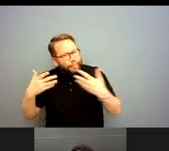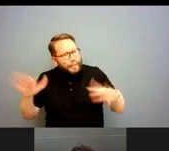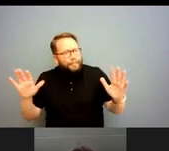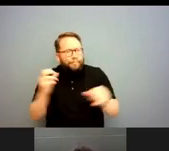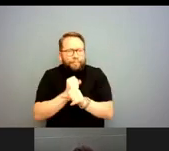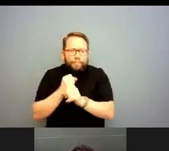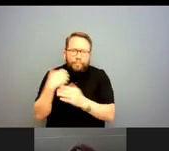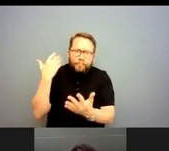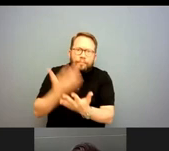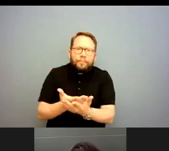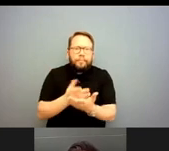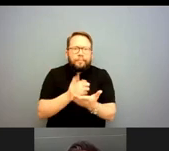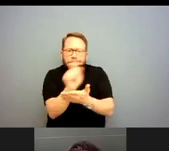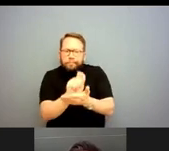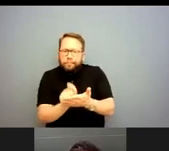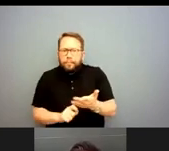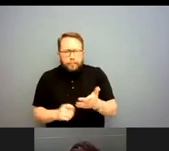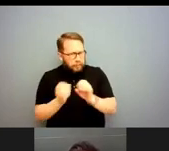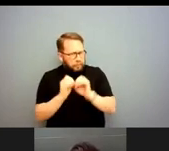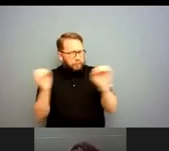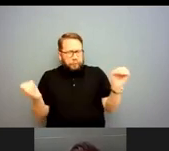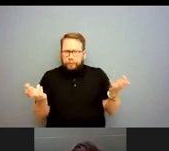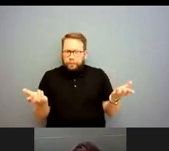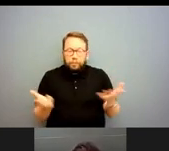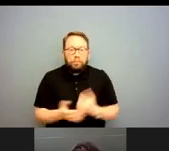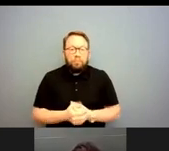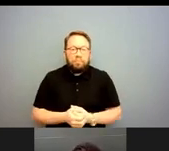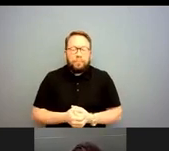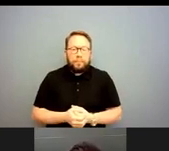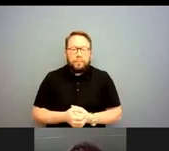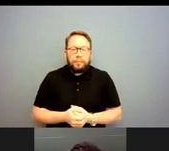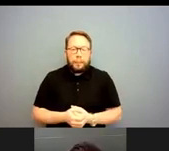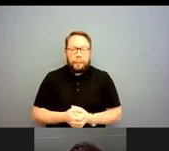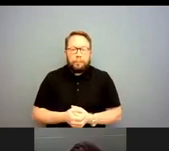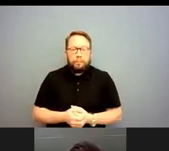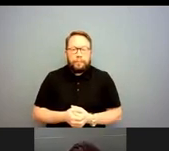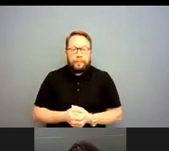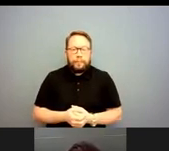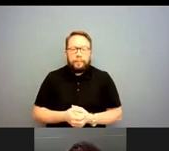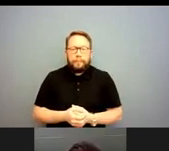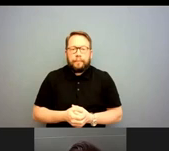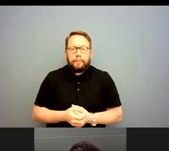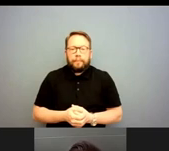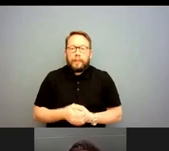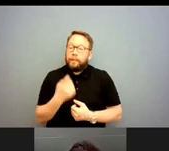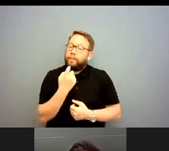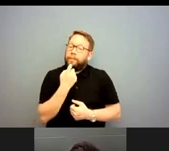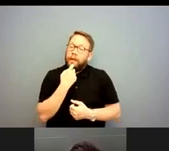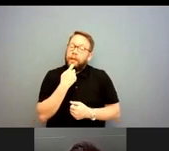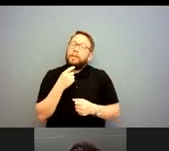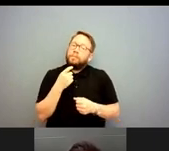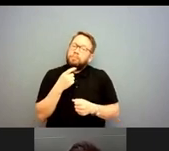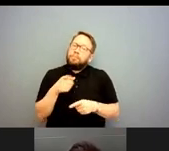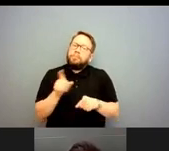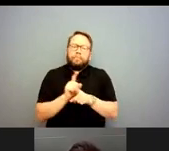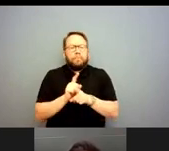Finland's support for the declaration was reaffirmed in the outcome document of the World Conference on